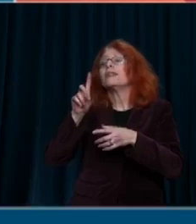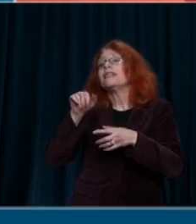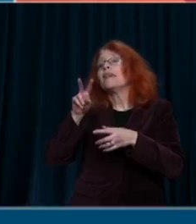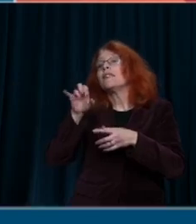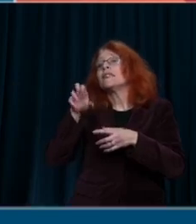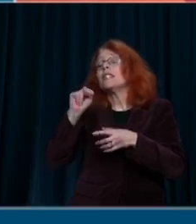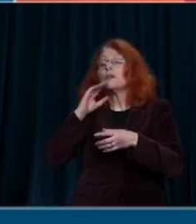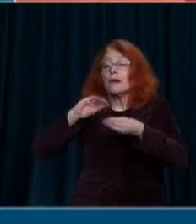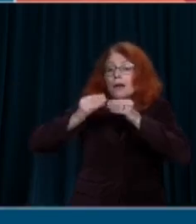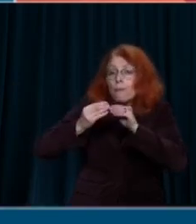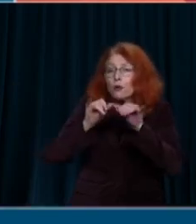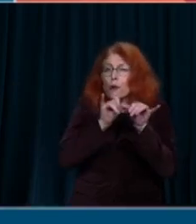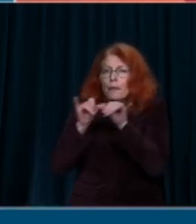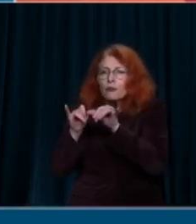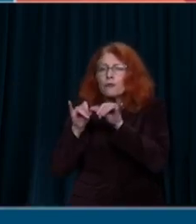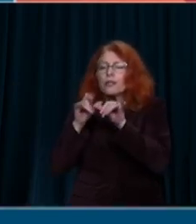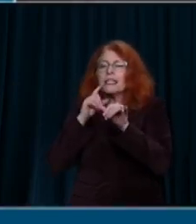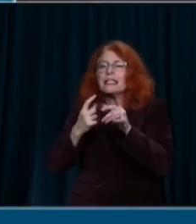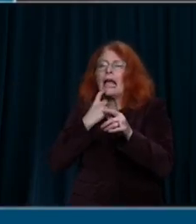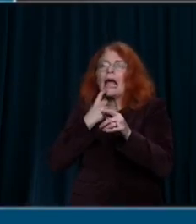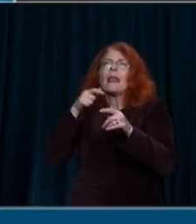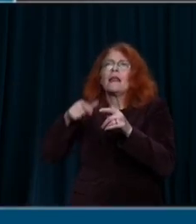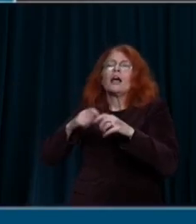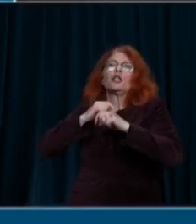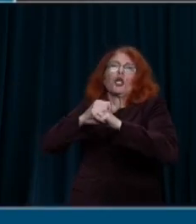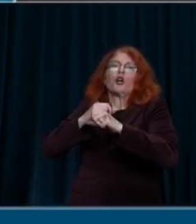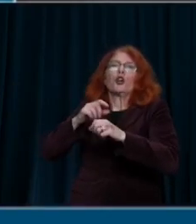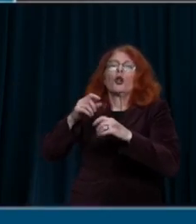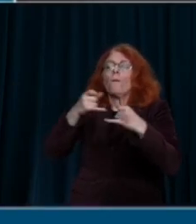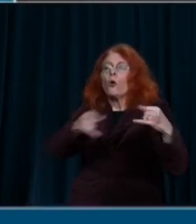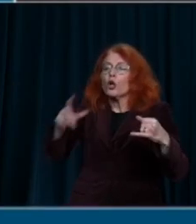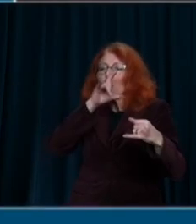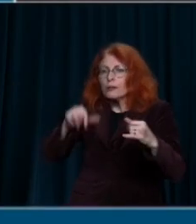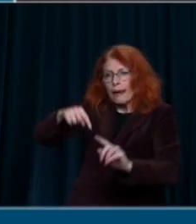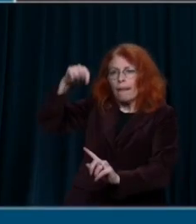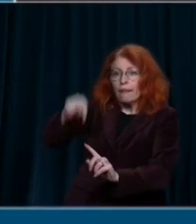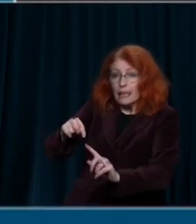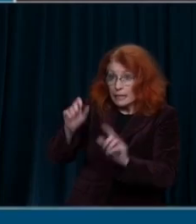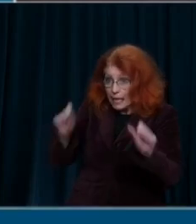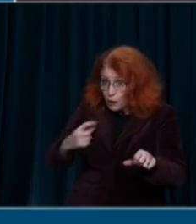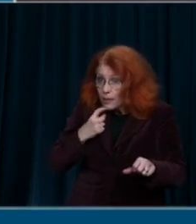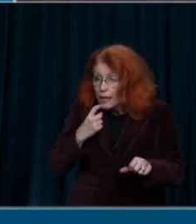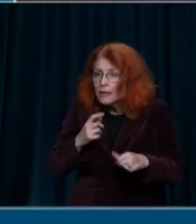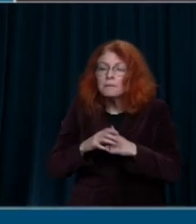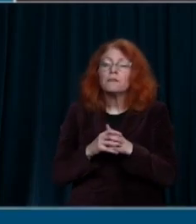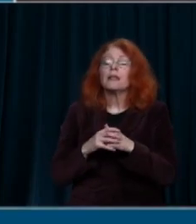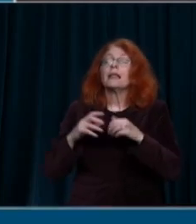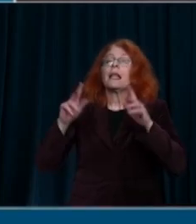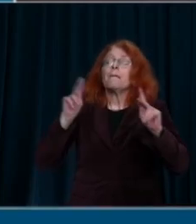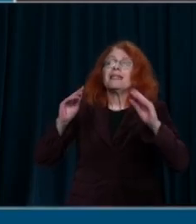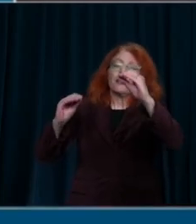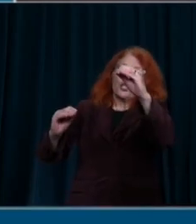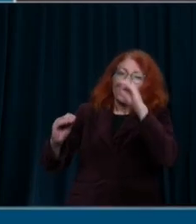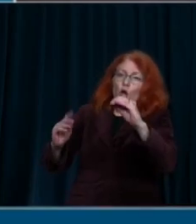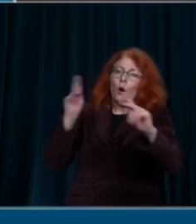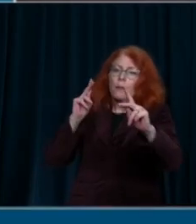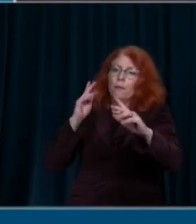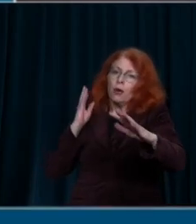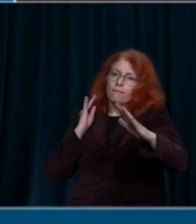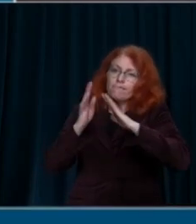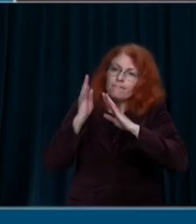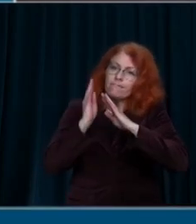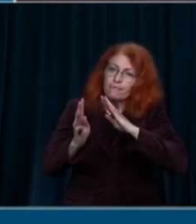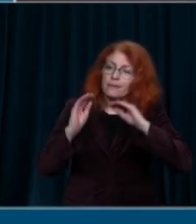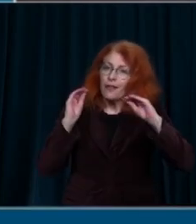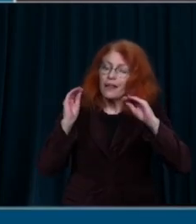would say this is what a secure border looks like? A secure border means no people coming across it. Remember